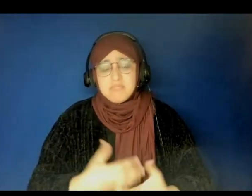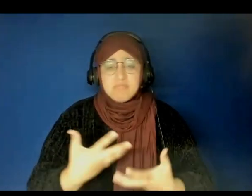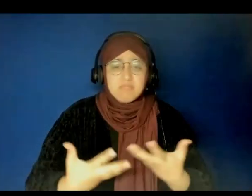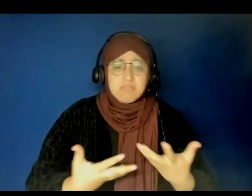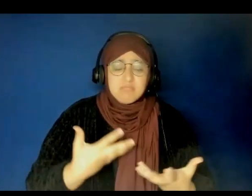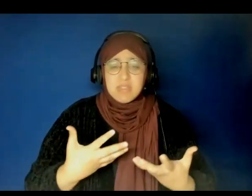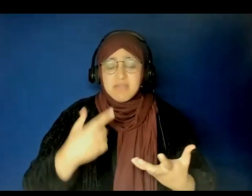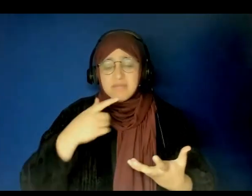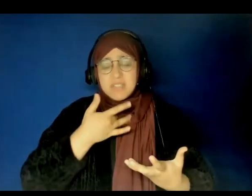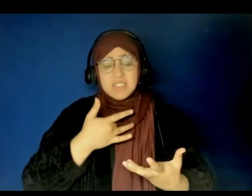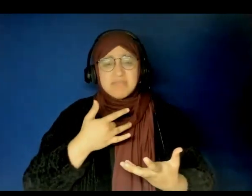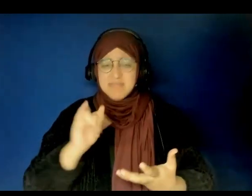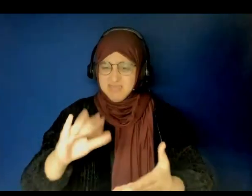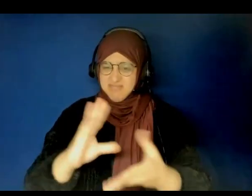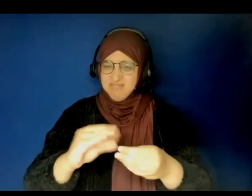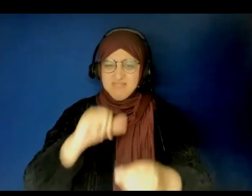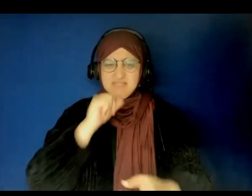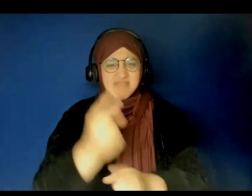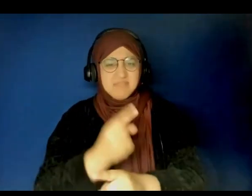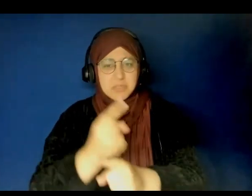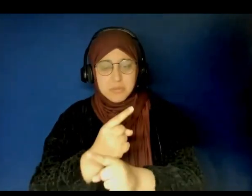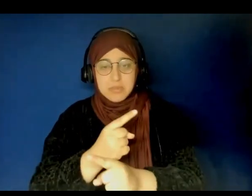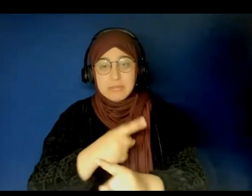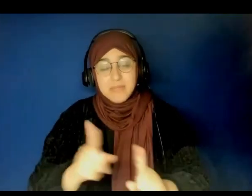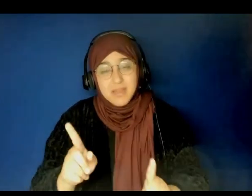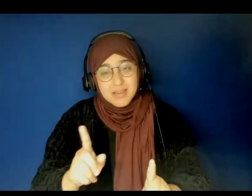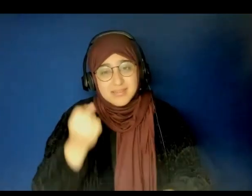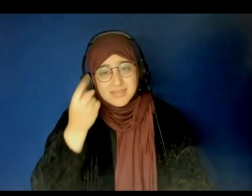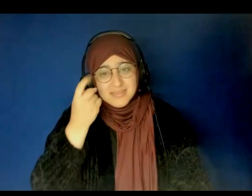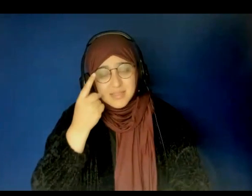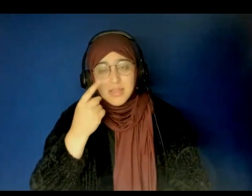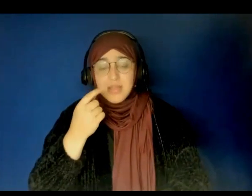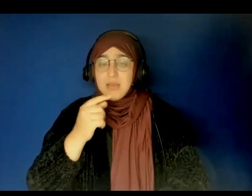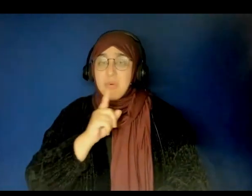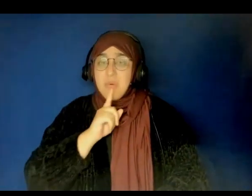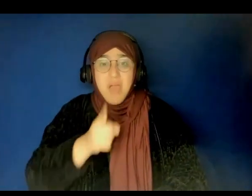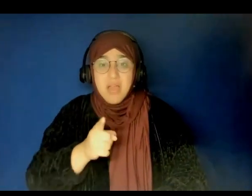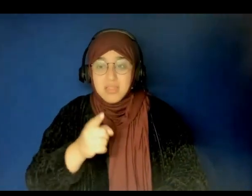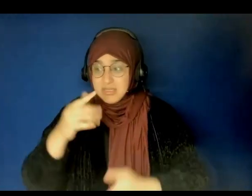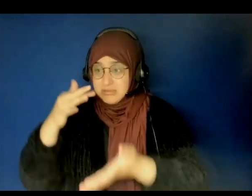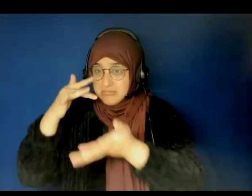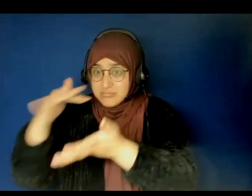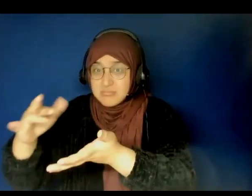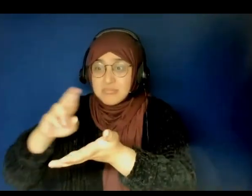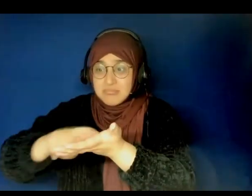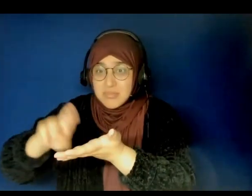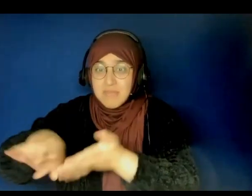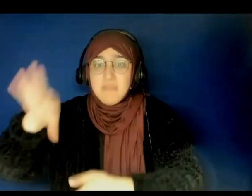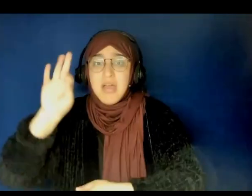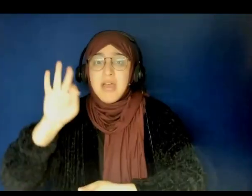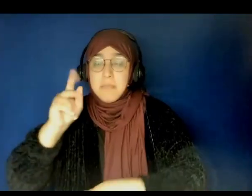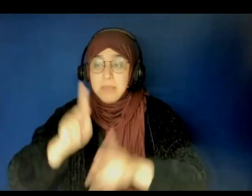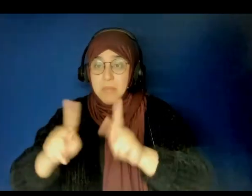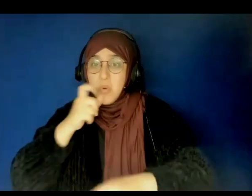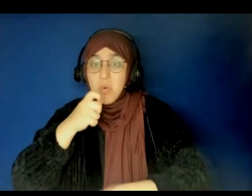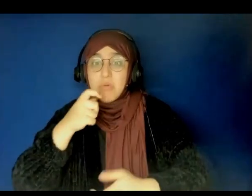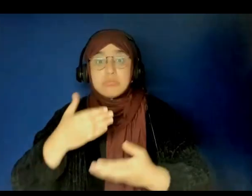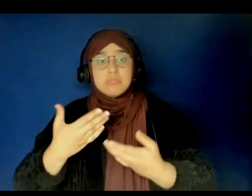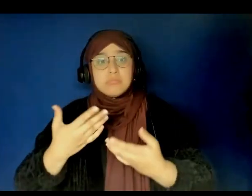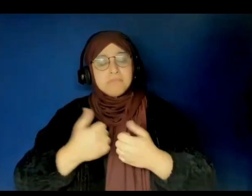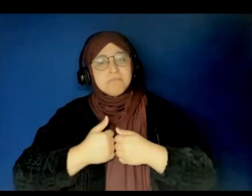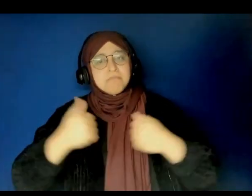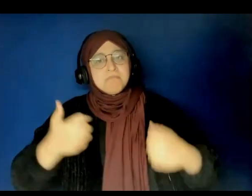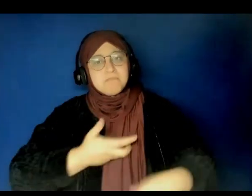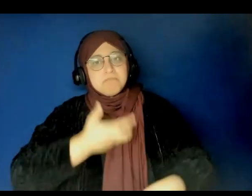In reality, studies have shown that people who are open about the topic of death and dying, who speak